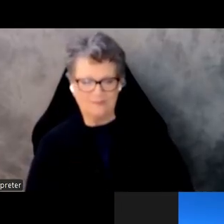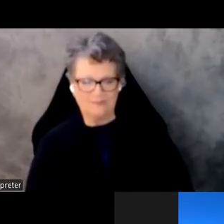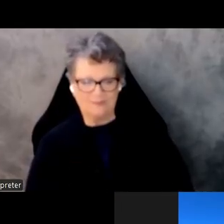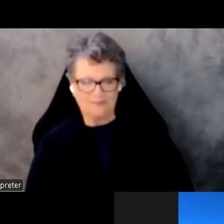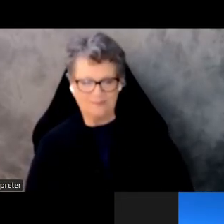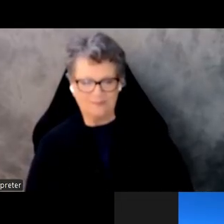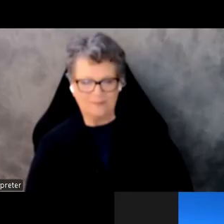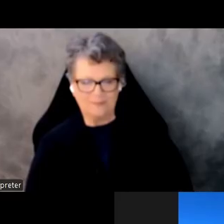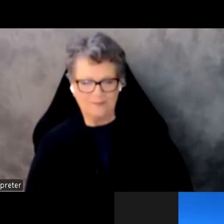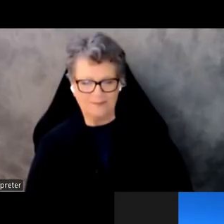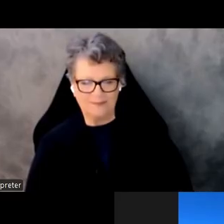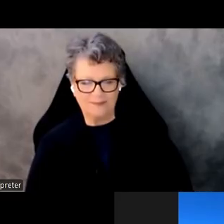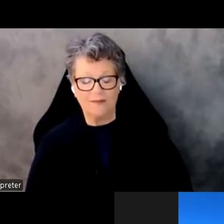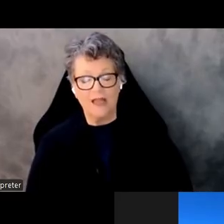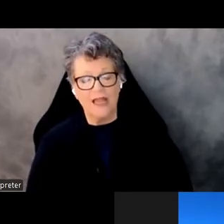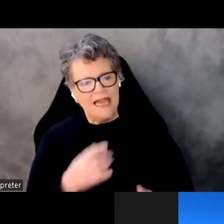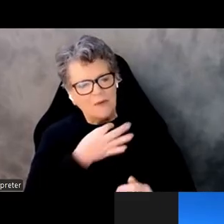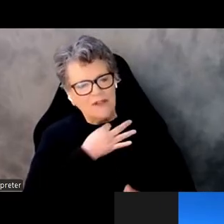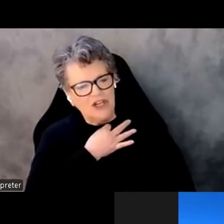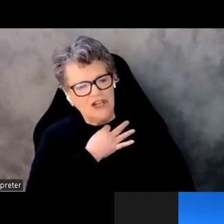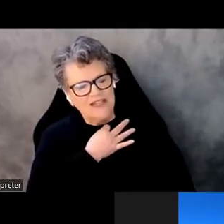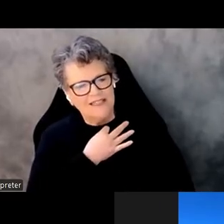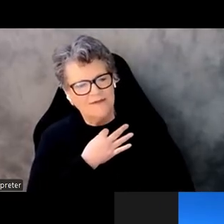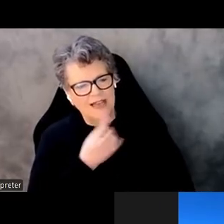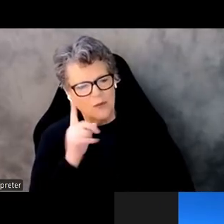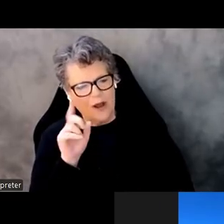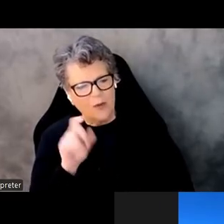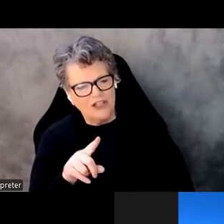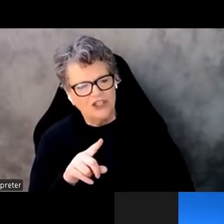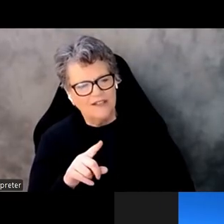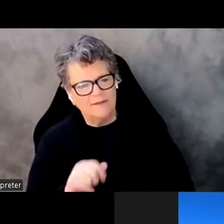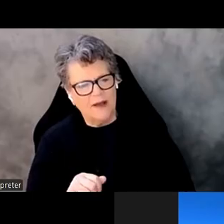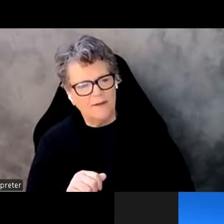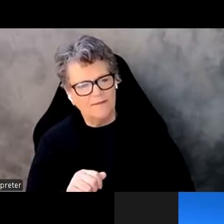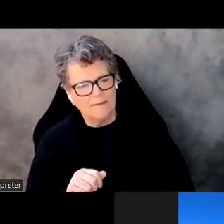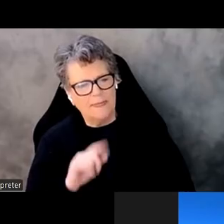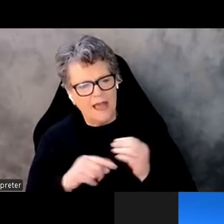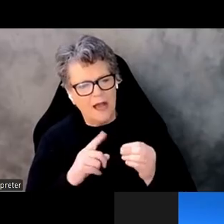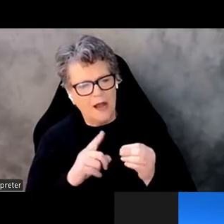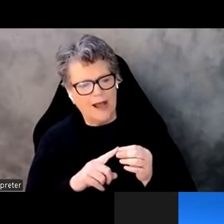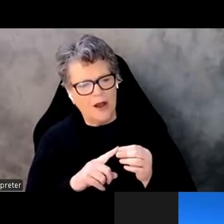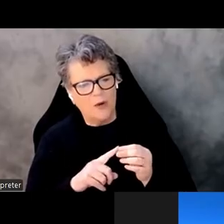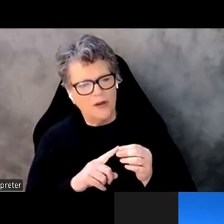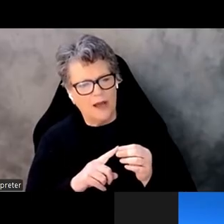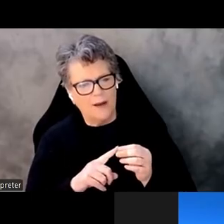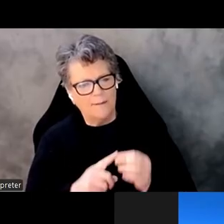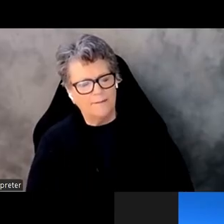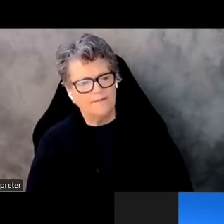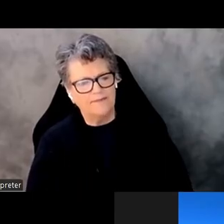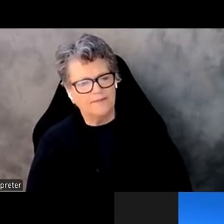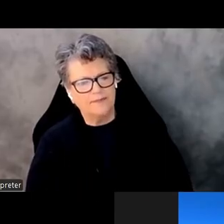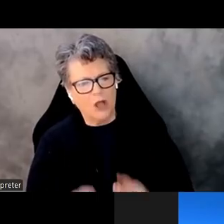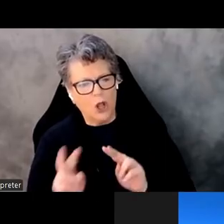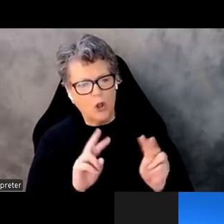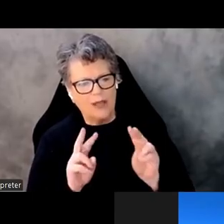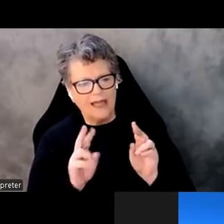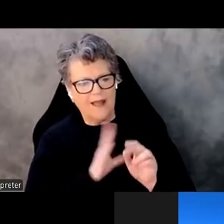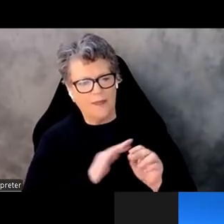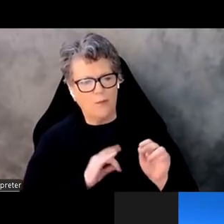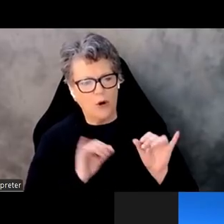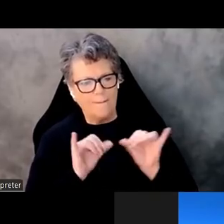time. I was curious, actually, I had one question about looking at the board metrics and